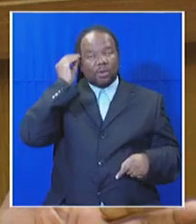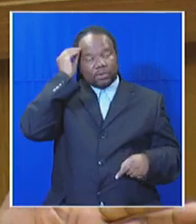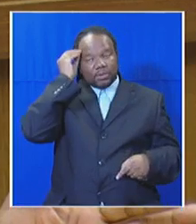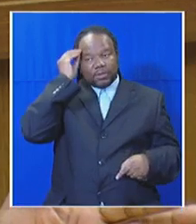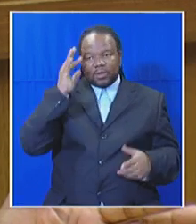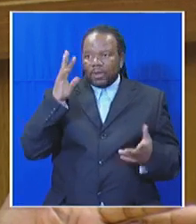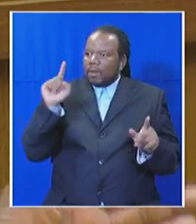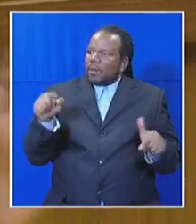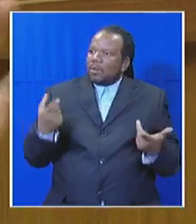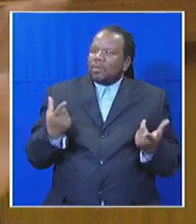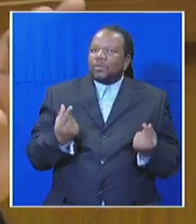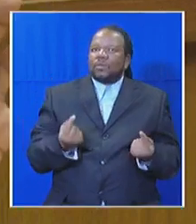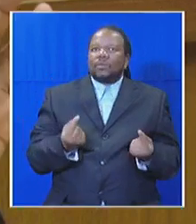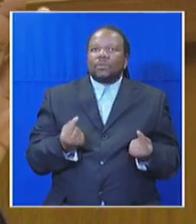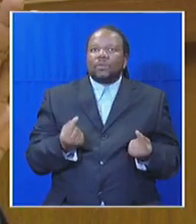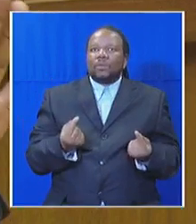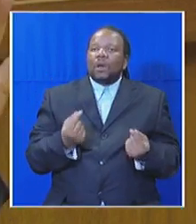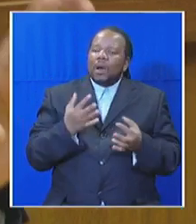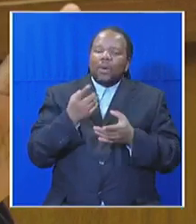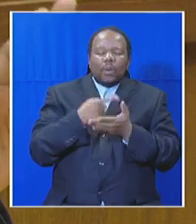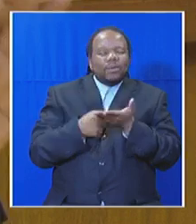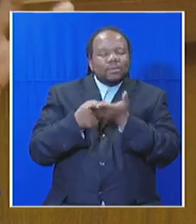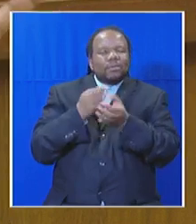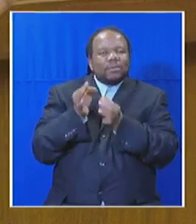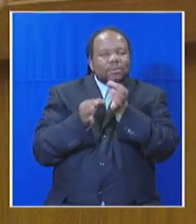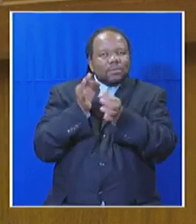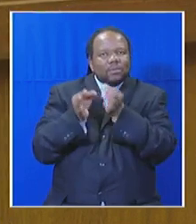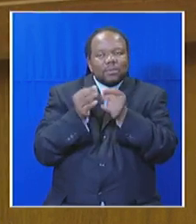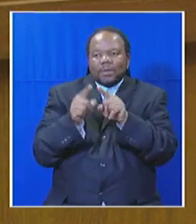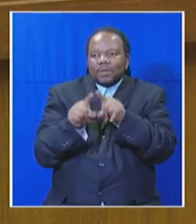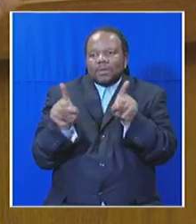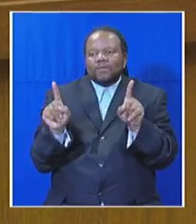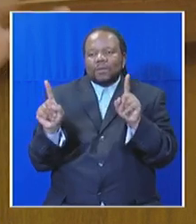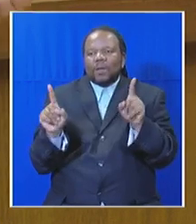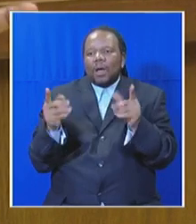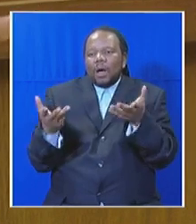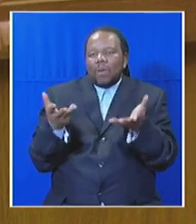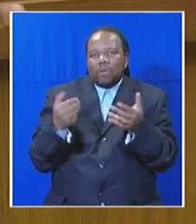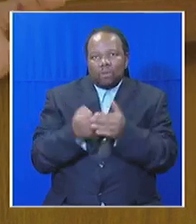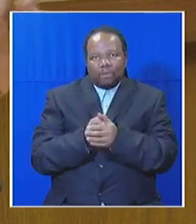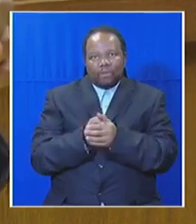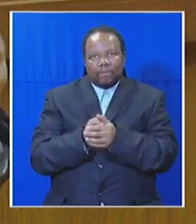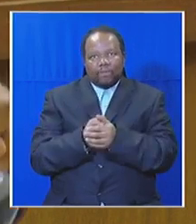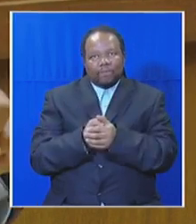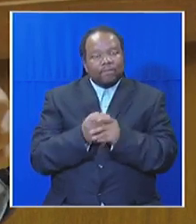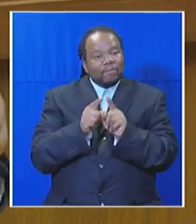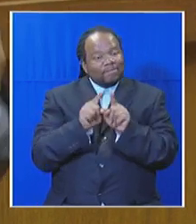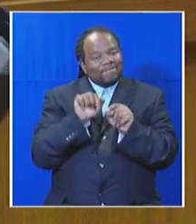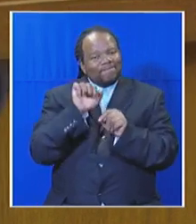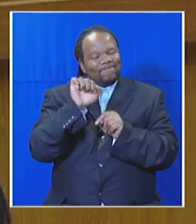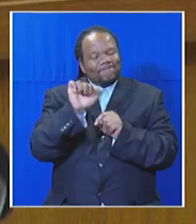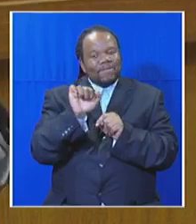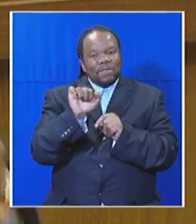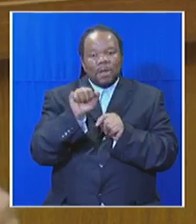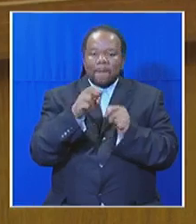difficult. I just wanted to make that kind of difference. Because every other problem that has emerged, we